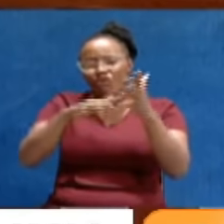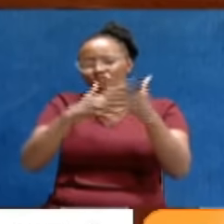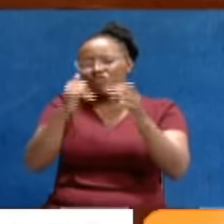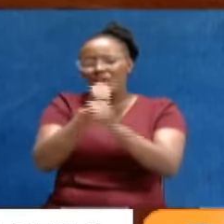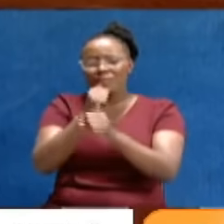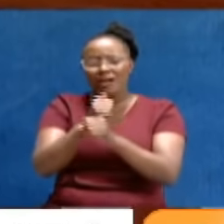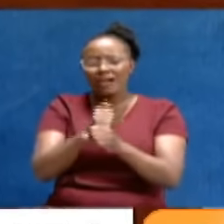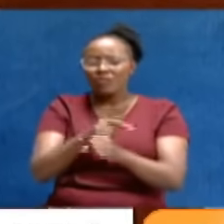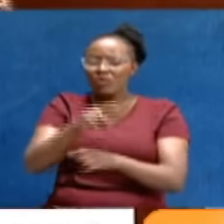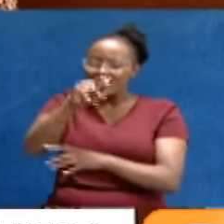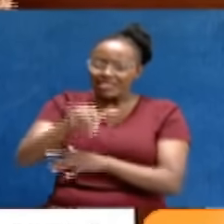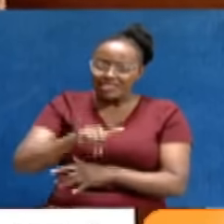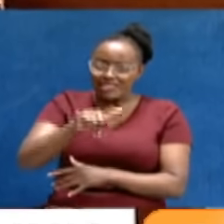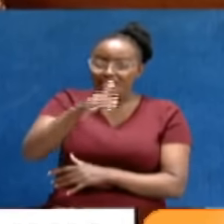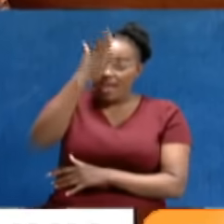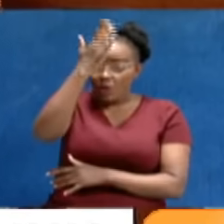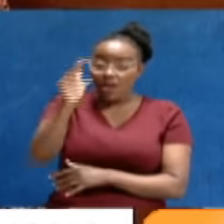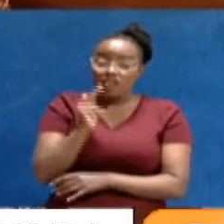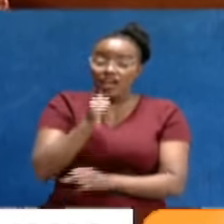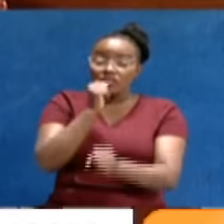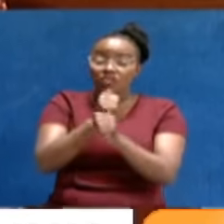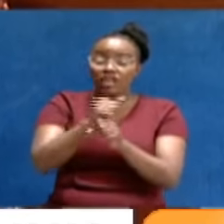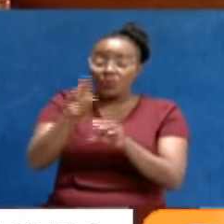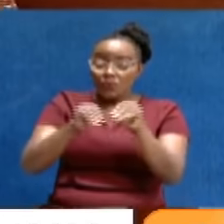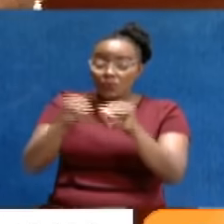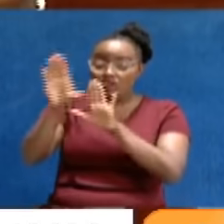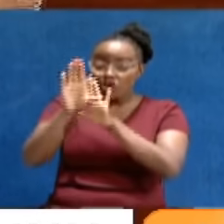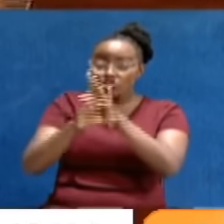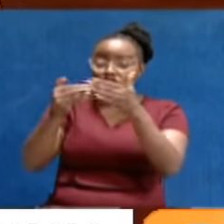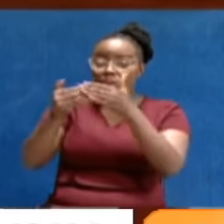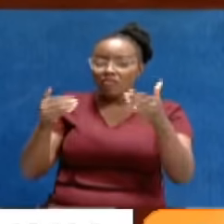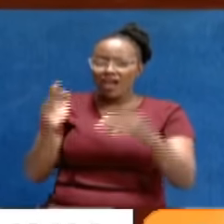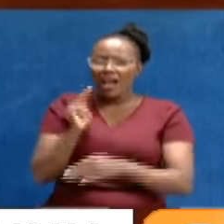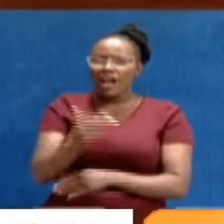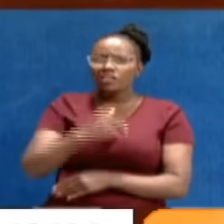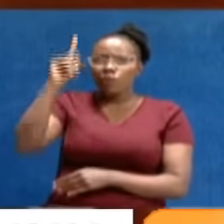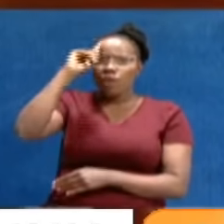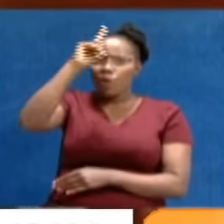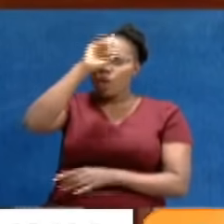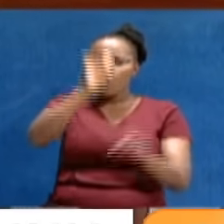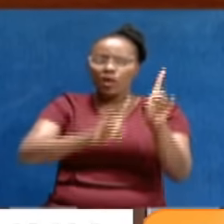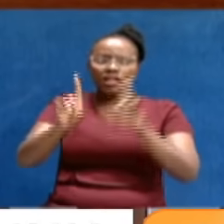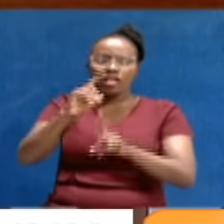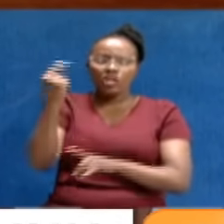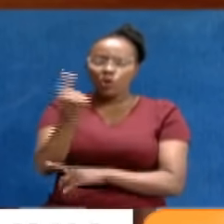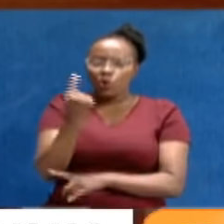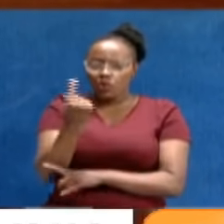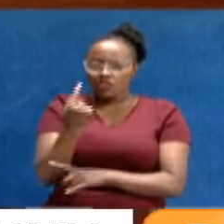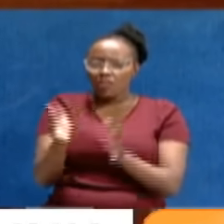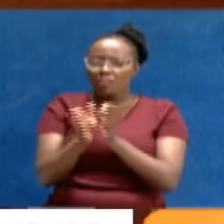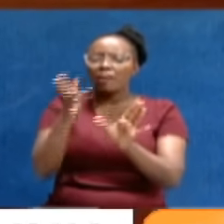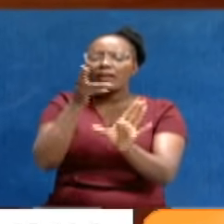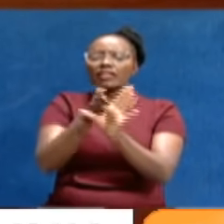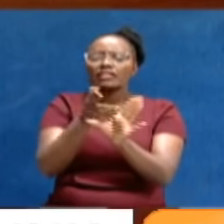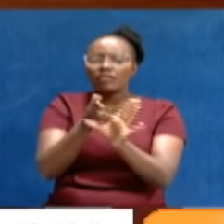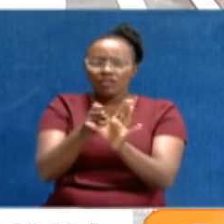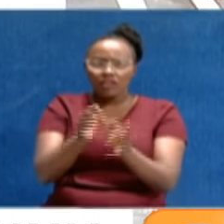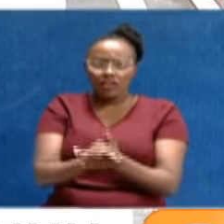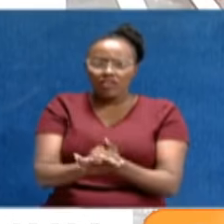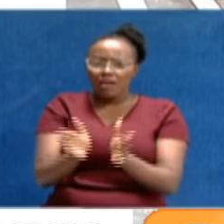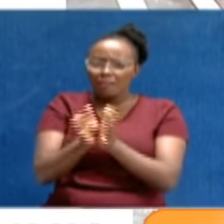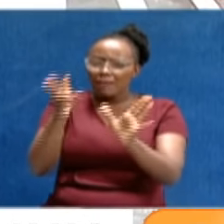I will not move from there, because we have done a constitution before. We did not just go to dance. Unless you talk about public participation. We campaigned. We